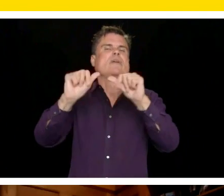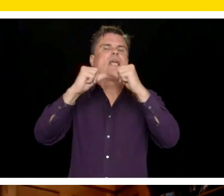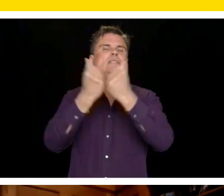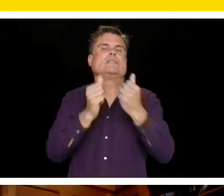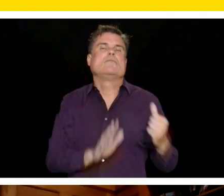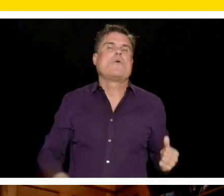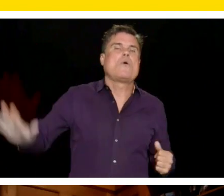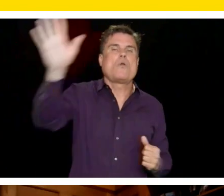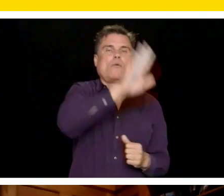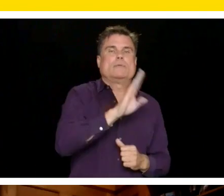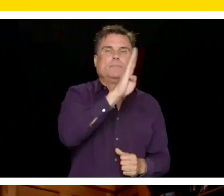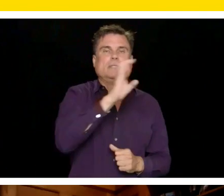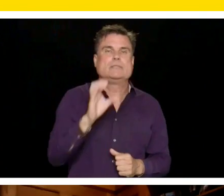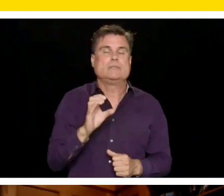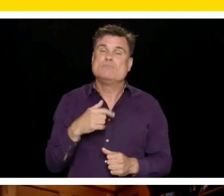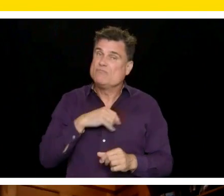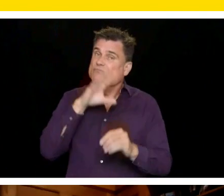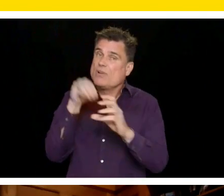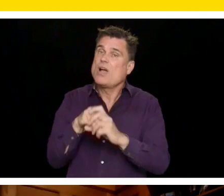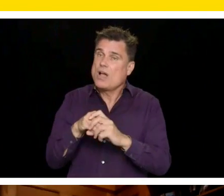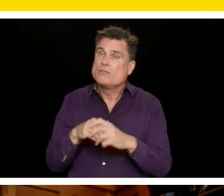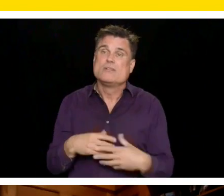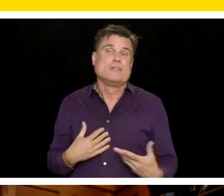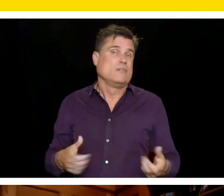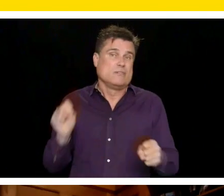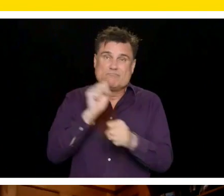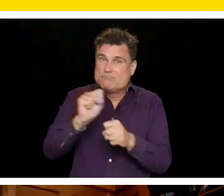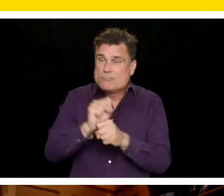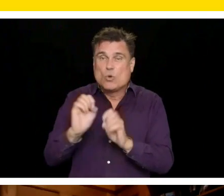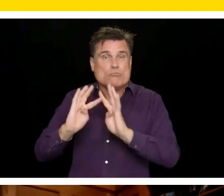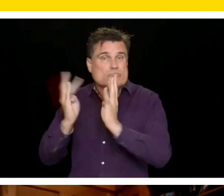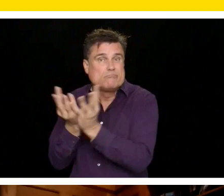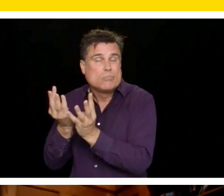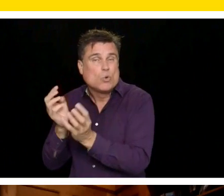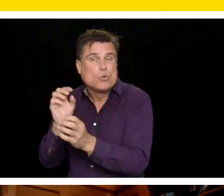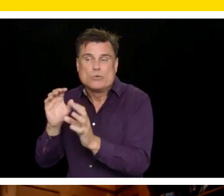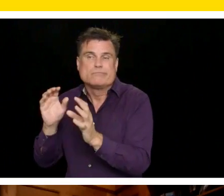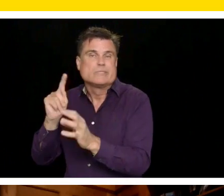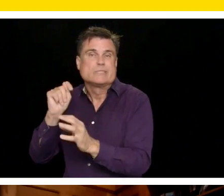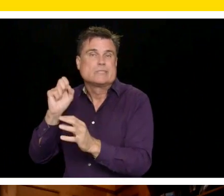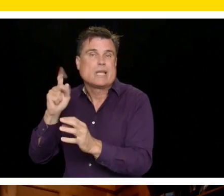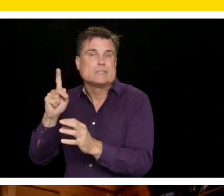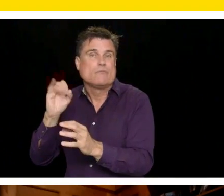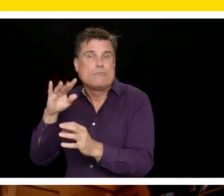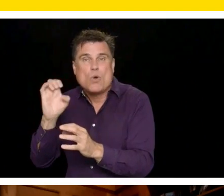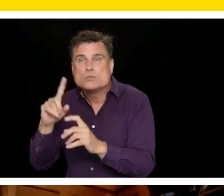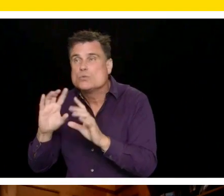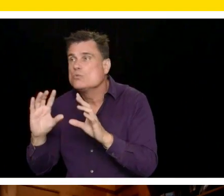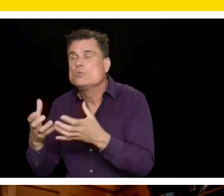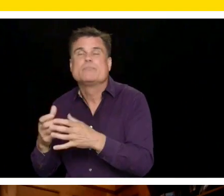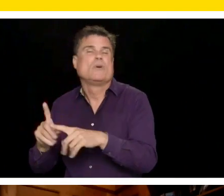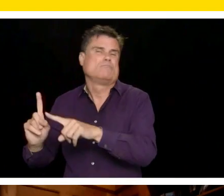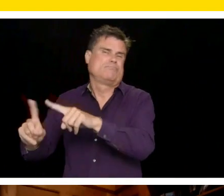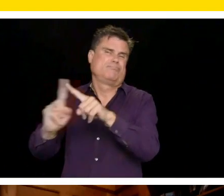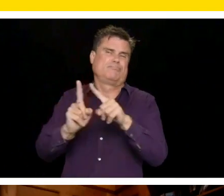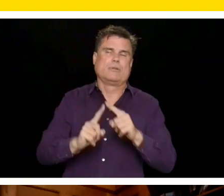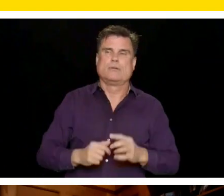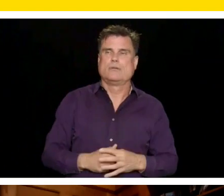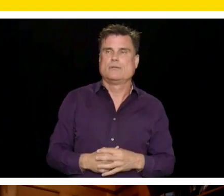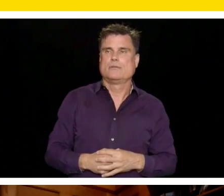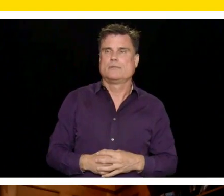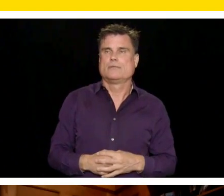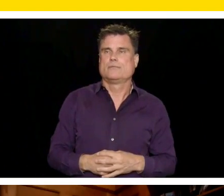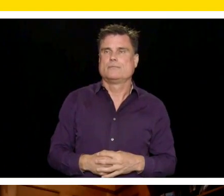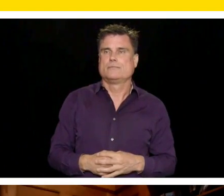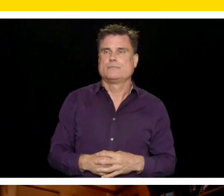continuously talking to make sure that we have here in government a good understanding of what's happening on the ground and therefore what kind of responses we need